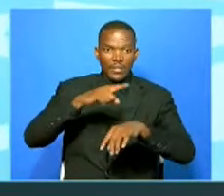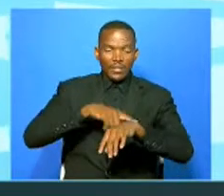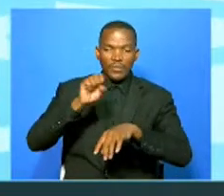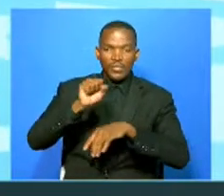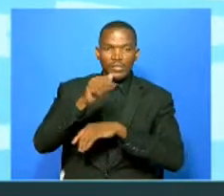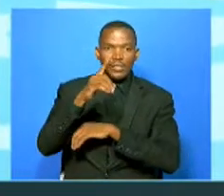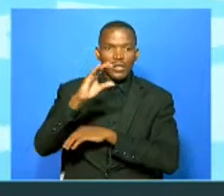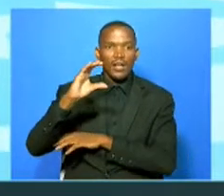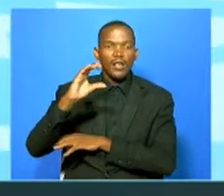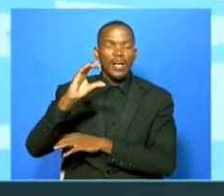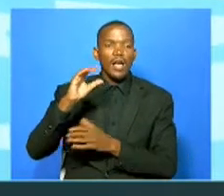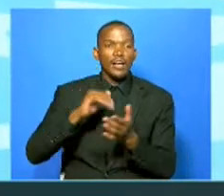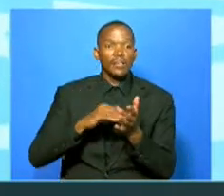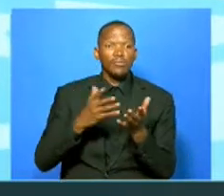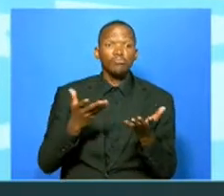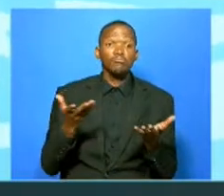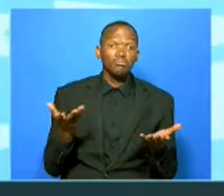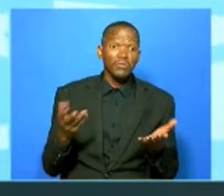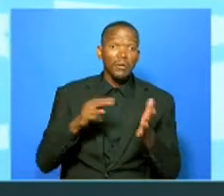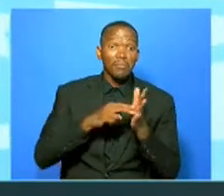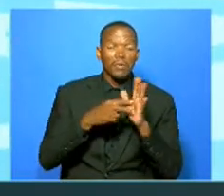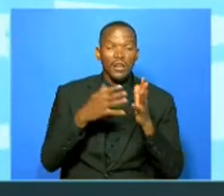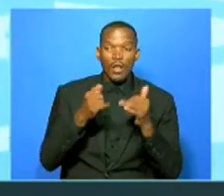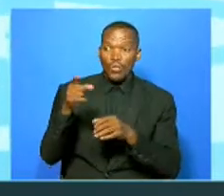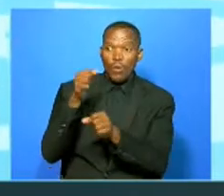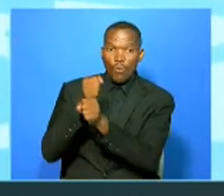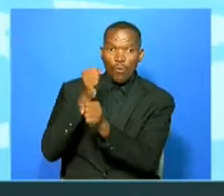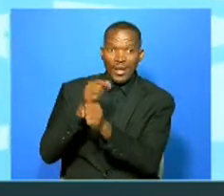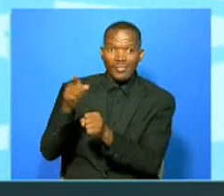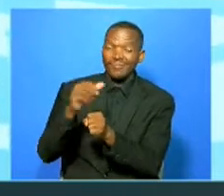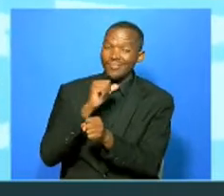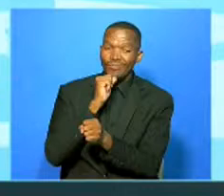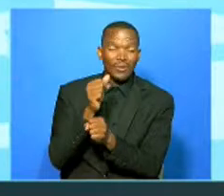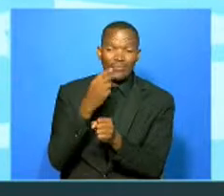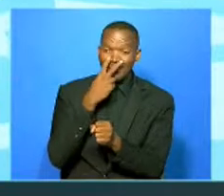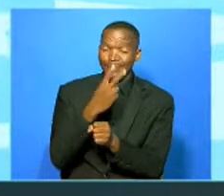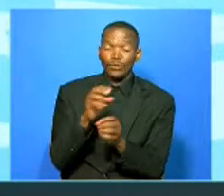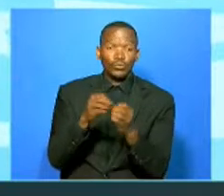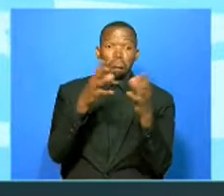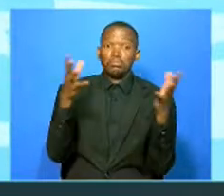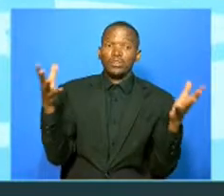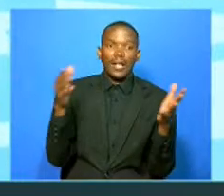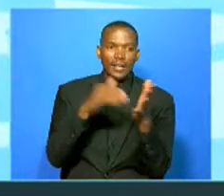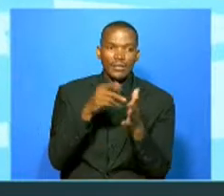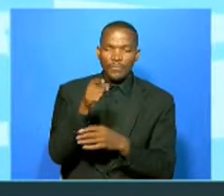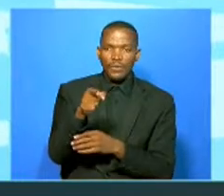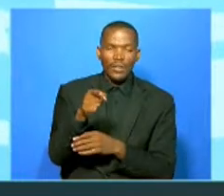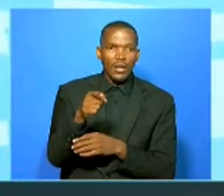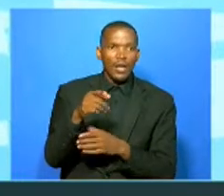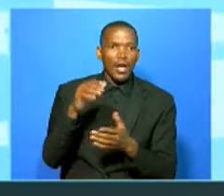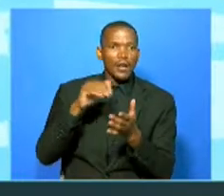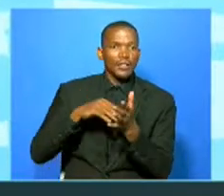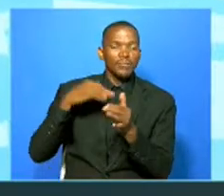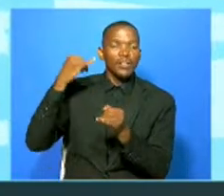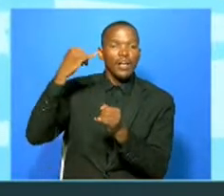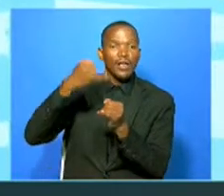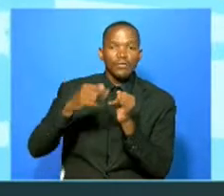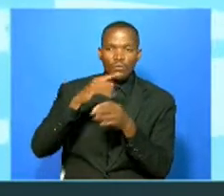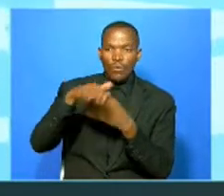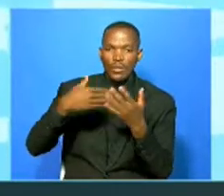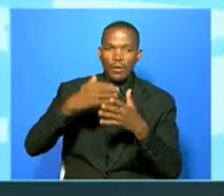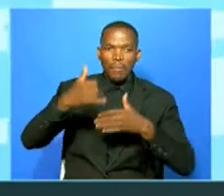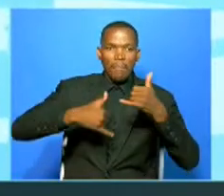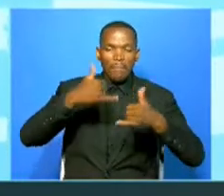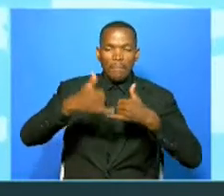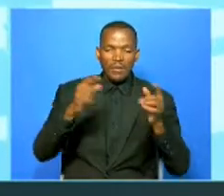SADC. Jwale mosebetsi wa bona ga o so bonagale gakalokalo. Jwale sepheo sa dipapadi tsena